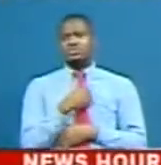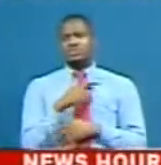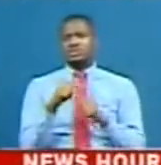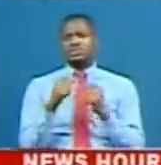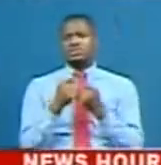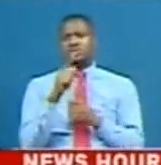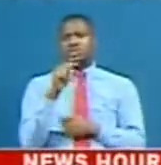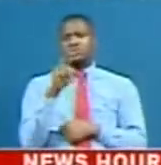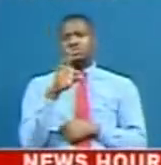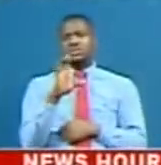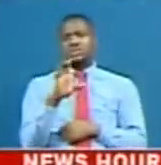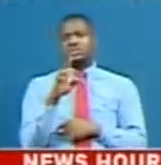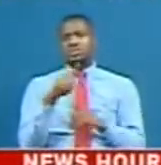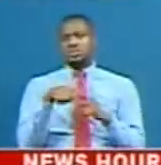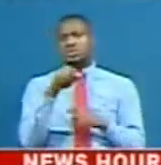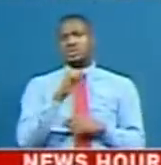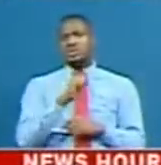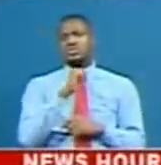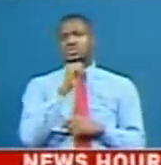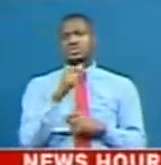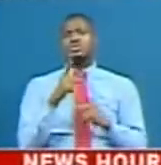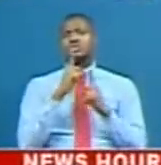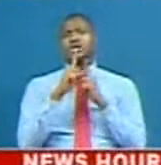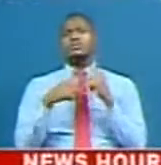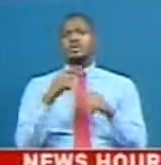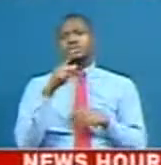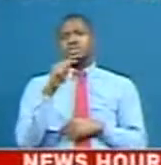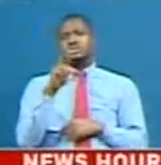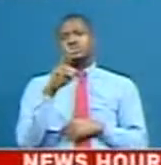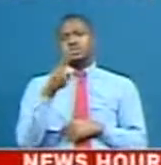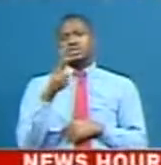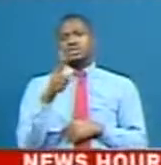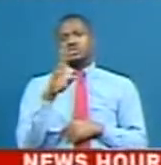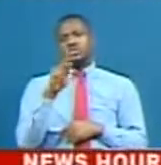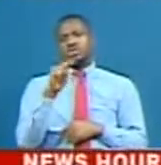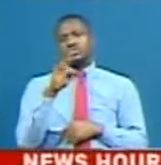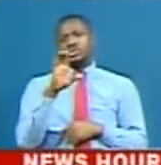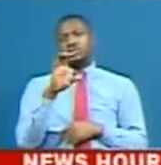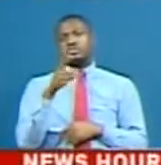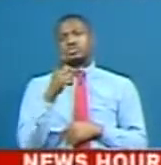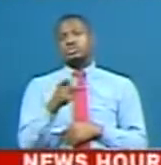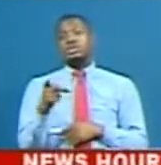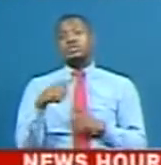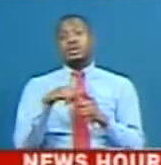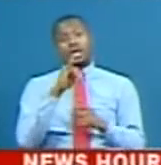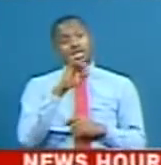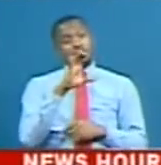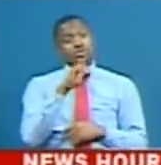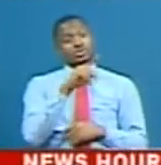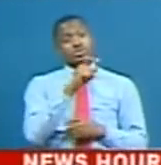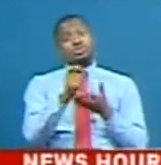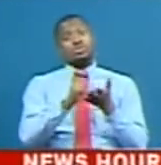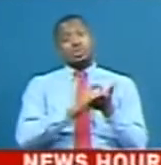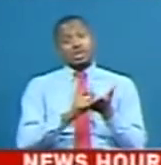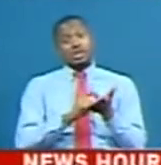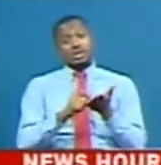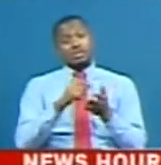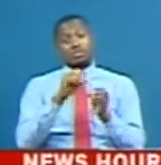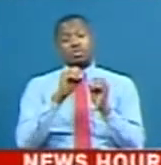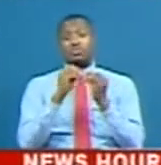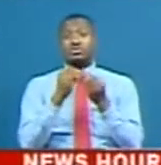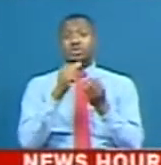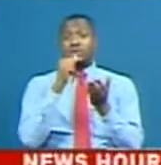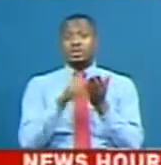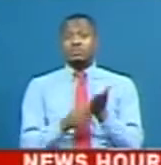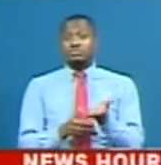the TUC and therefore cannot make claims over TUC properties. We are ready today, if I see right